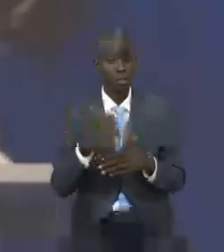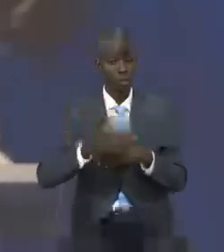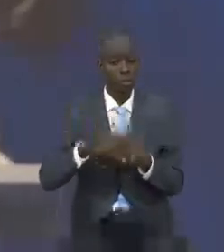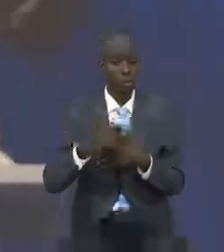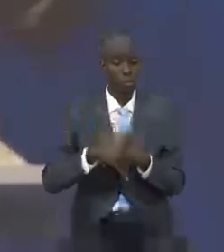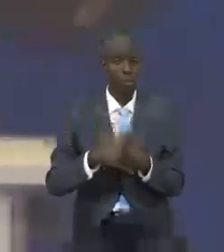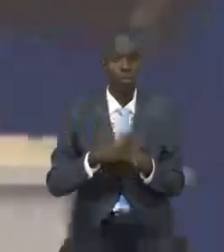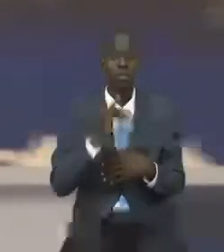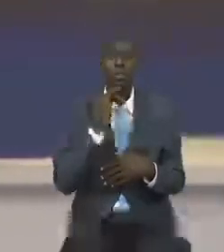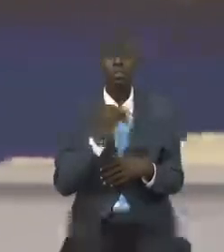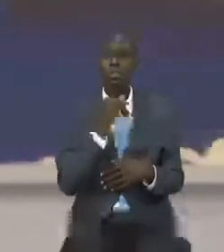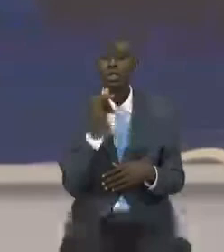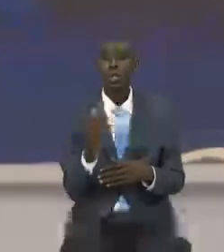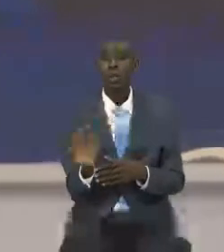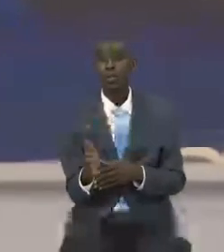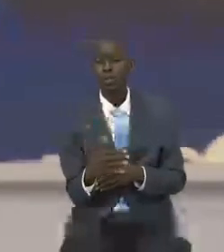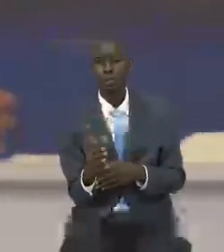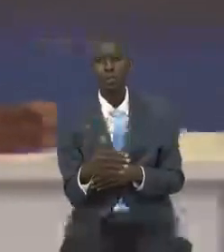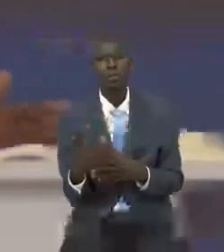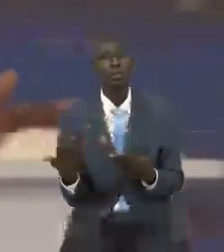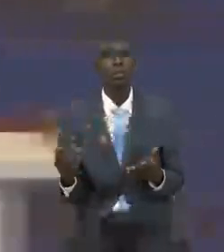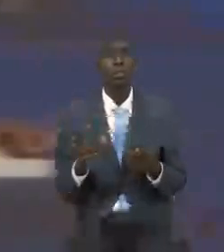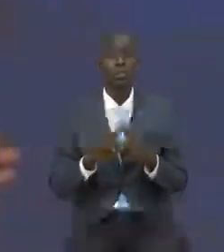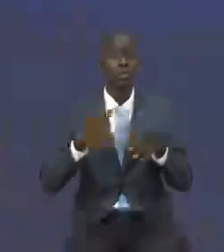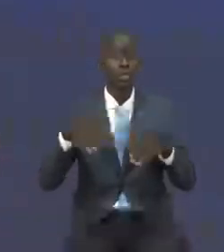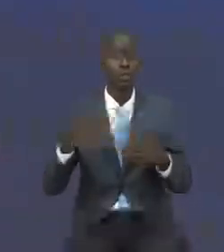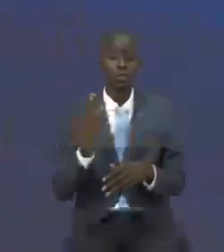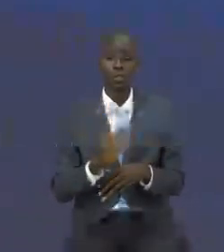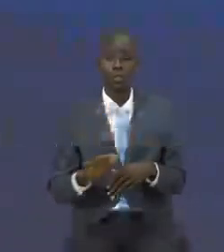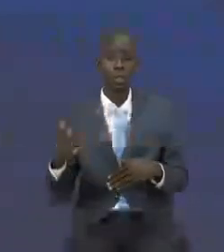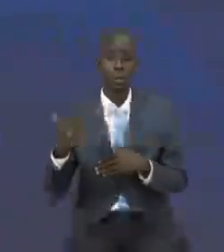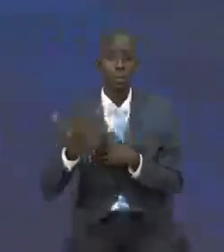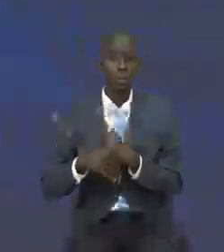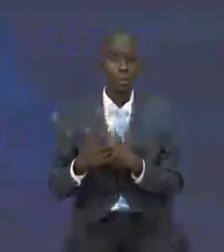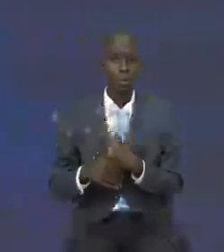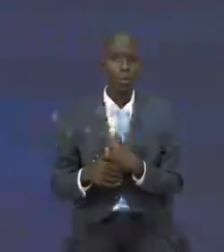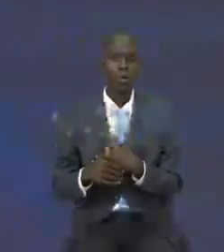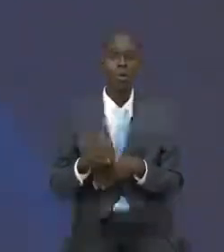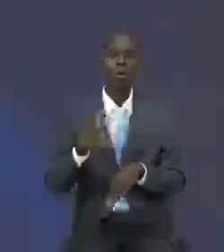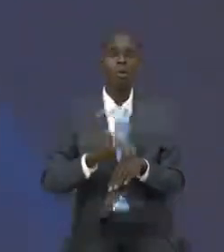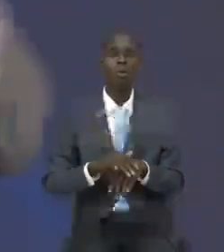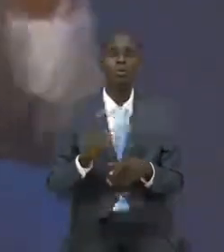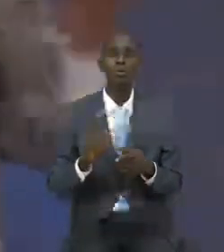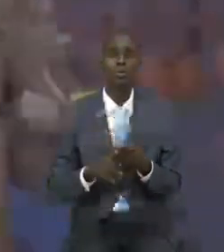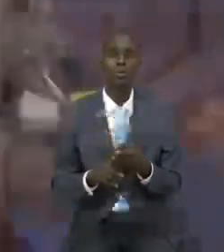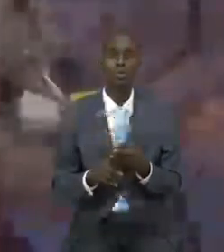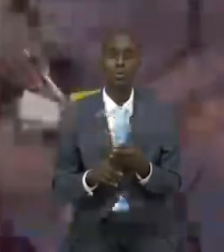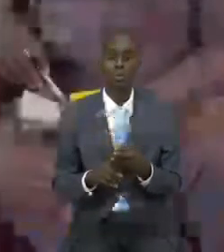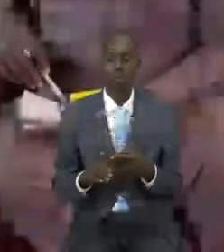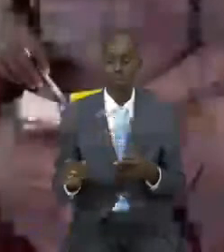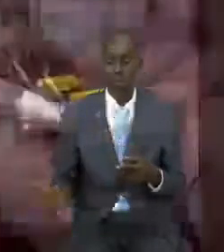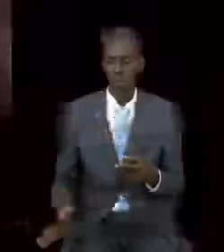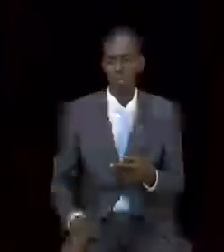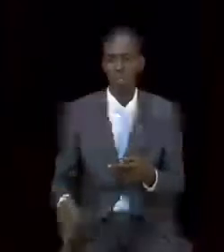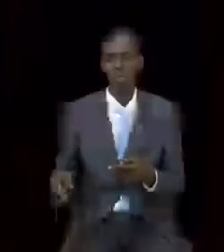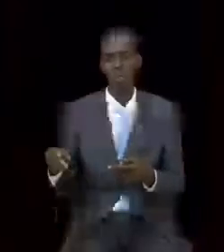or fish or meat. To give the children's bread unto dogs. And the